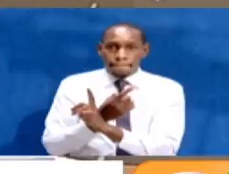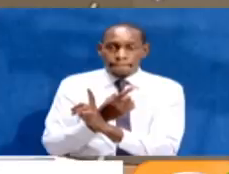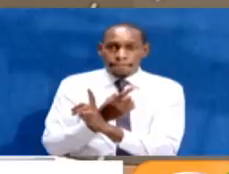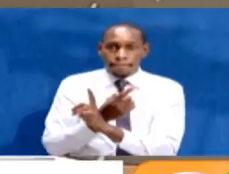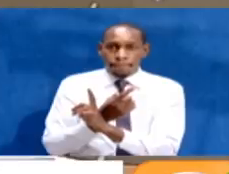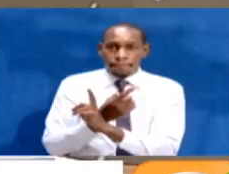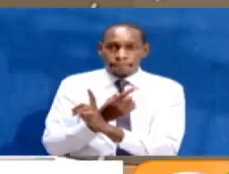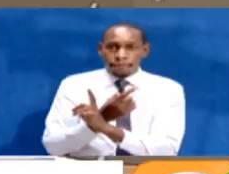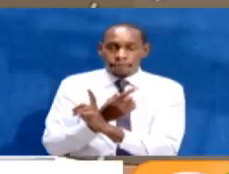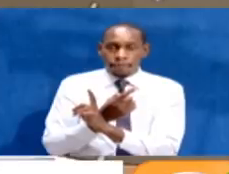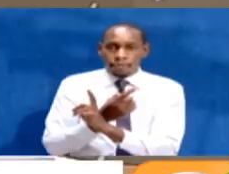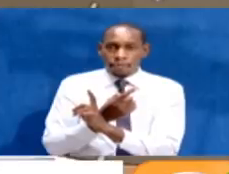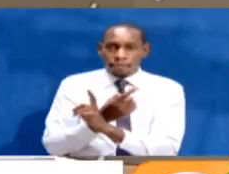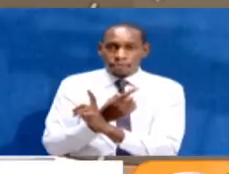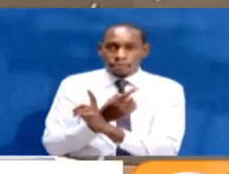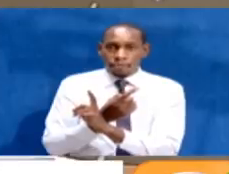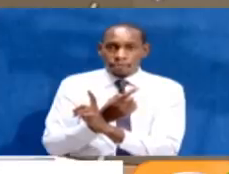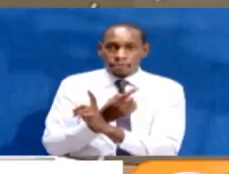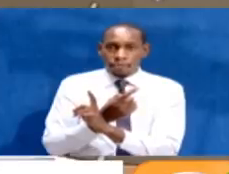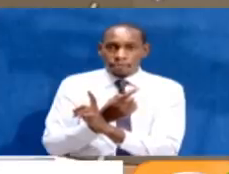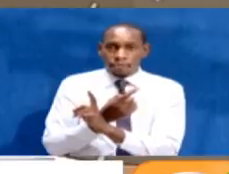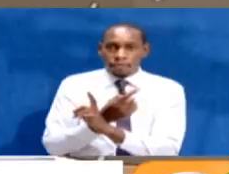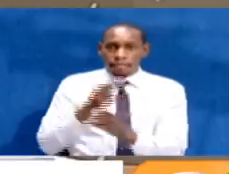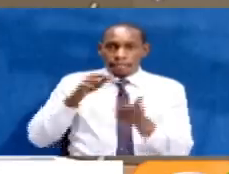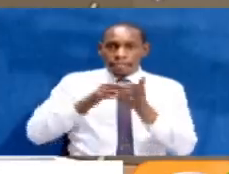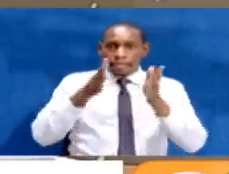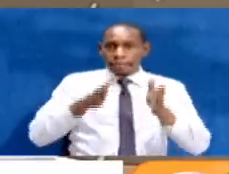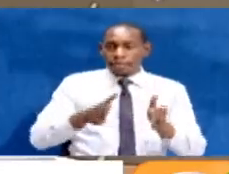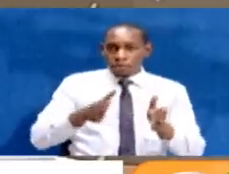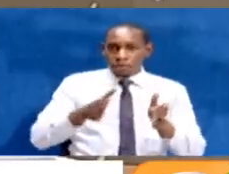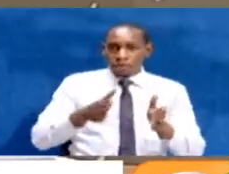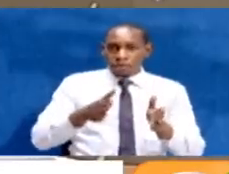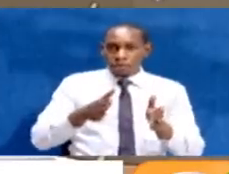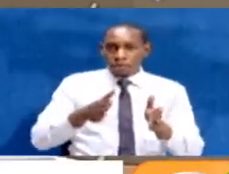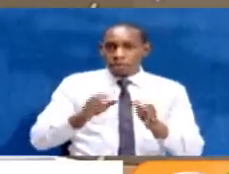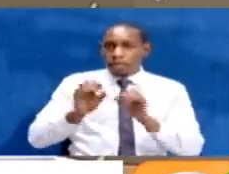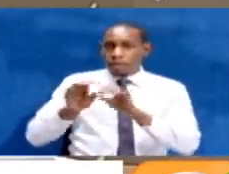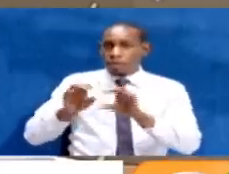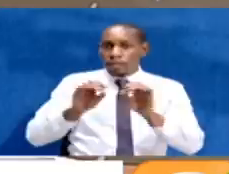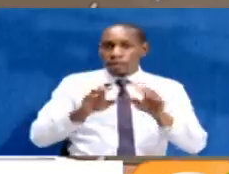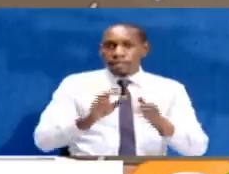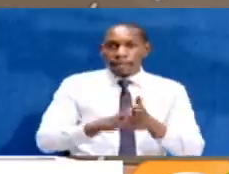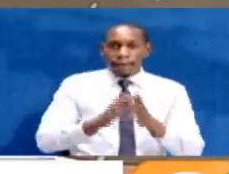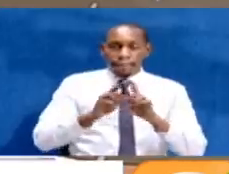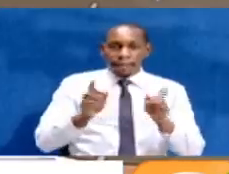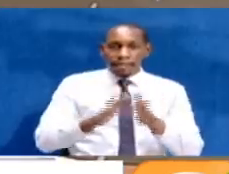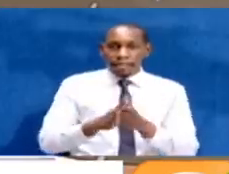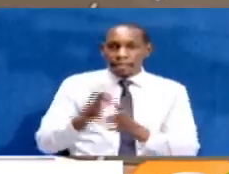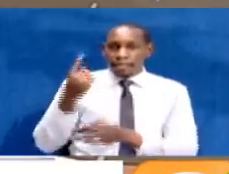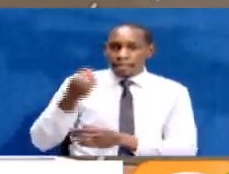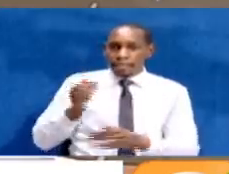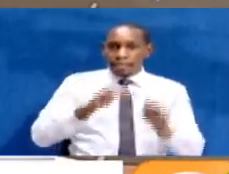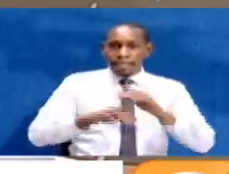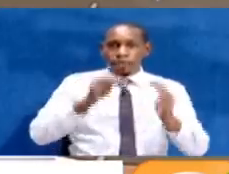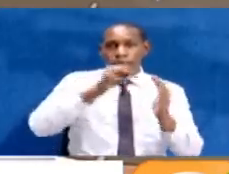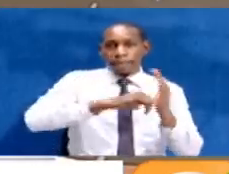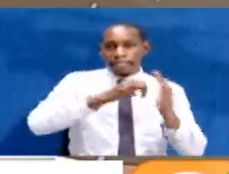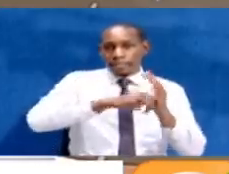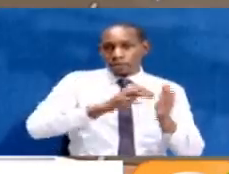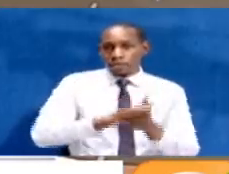had by-elections. And his candidates, or his support, the candidates he supports, have lost. In fact, the most recent one was the one in